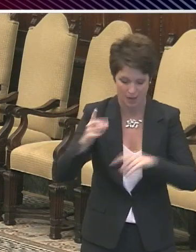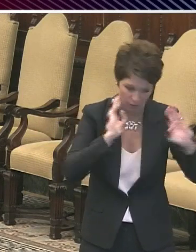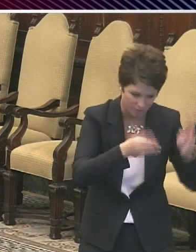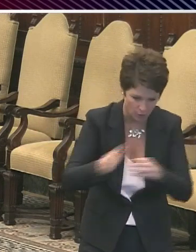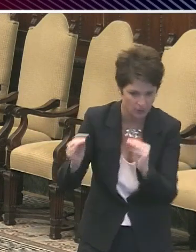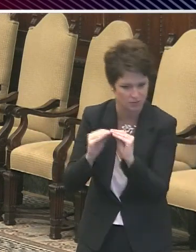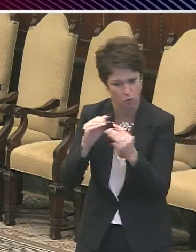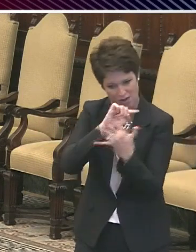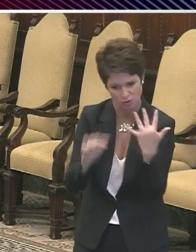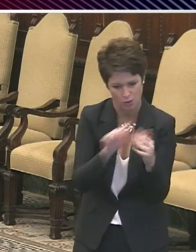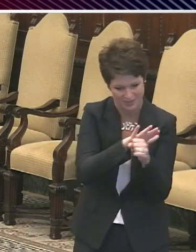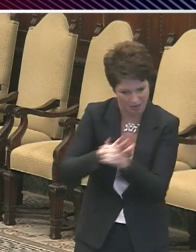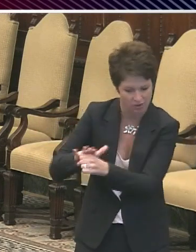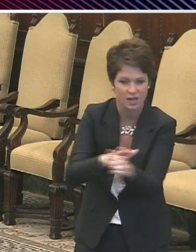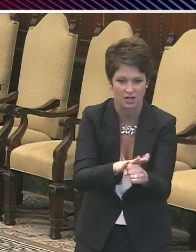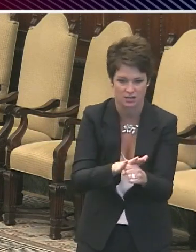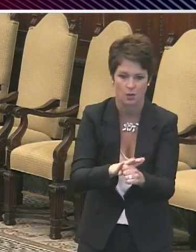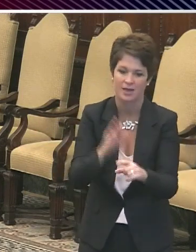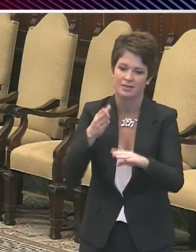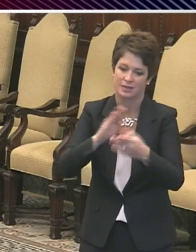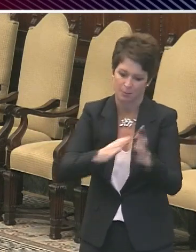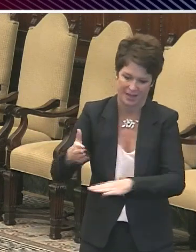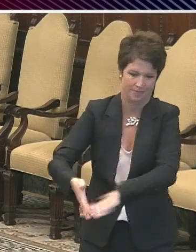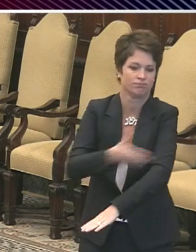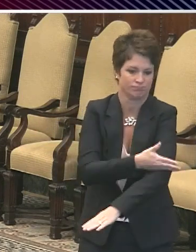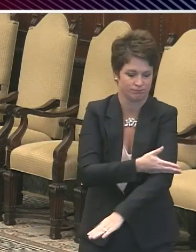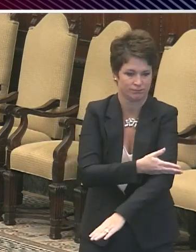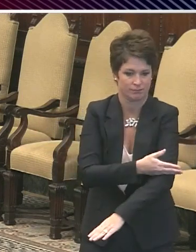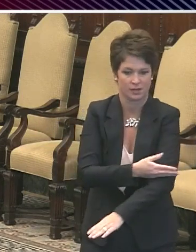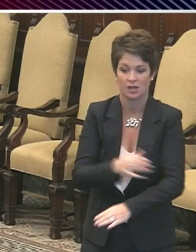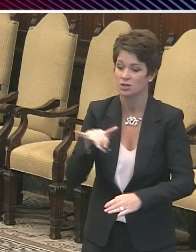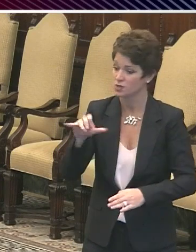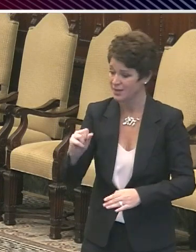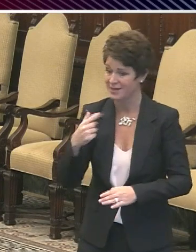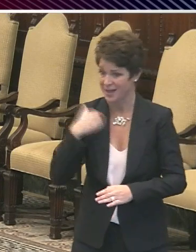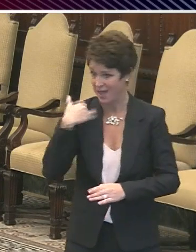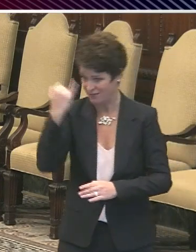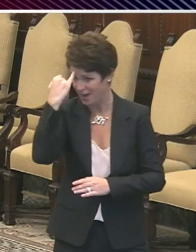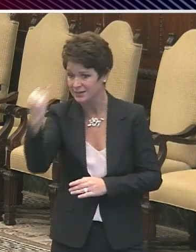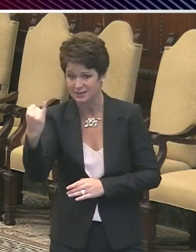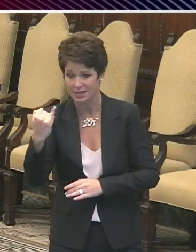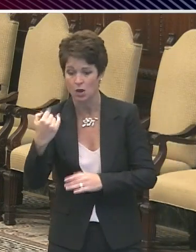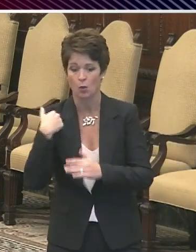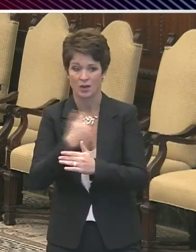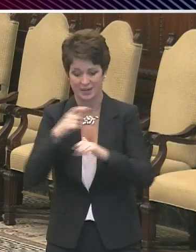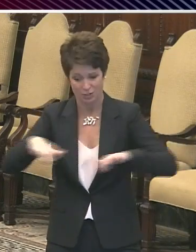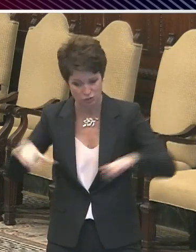the plan was impactful. So the answer is yes. I think we have an idea of